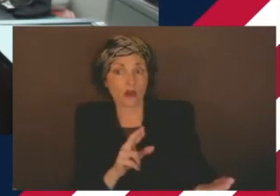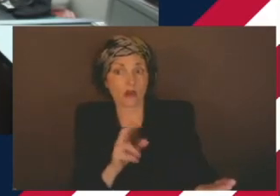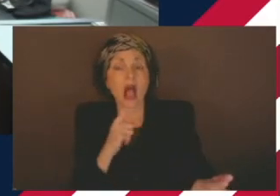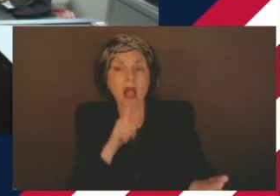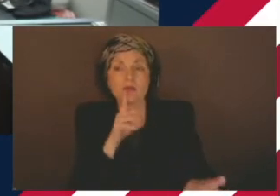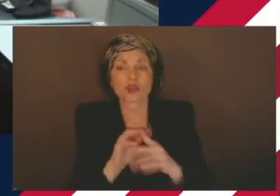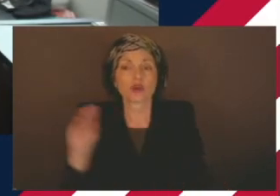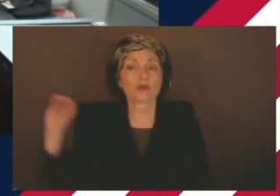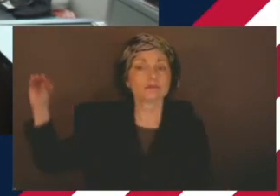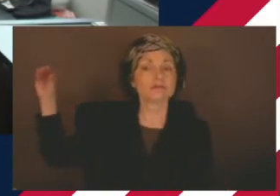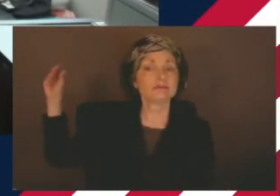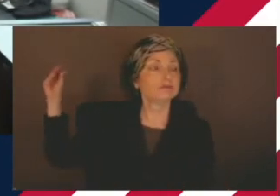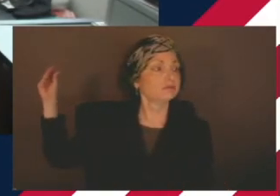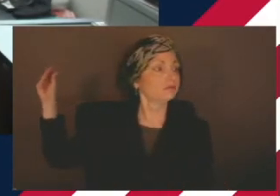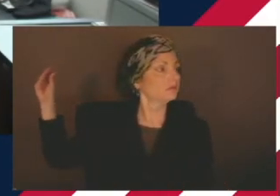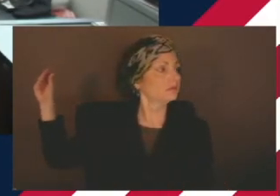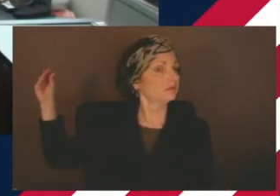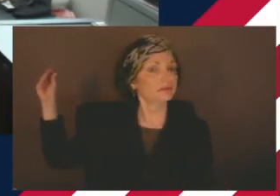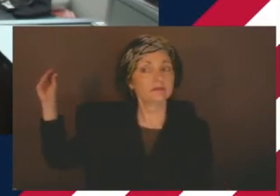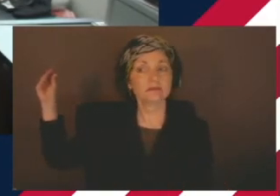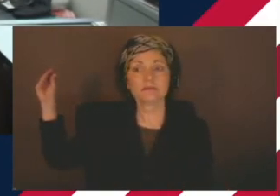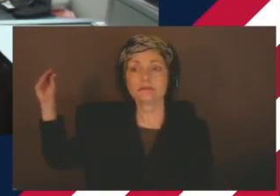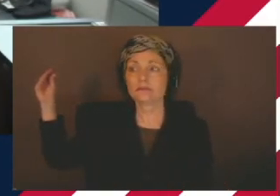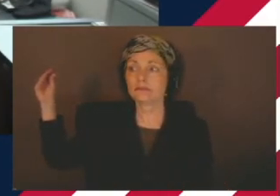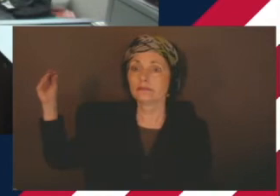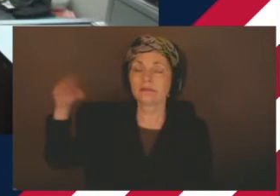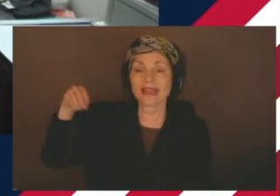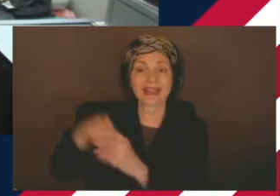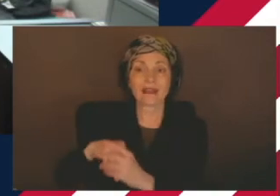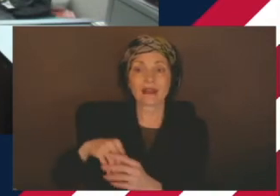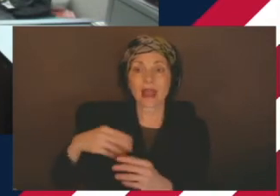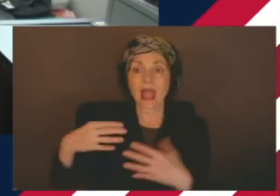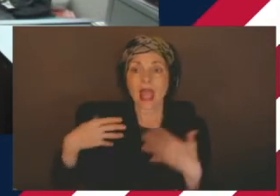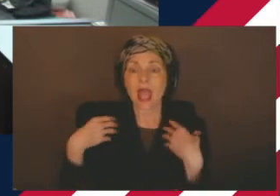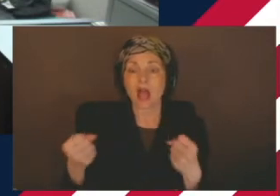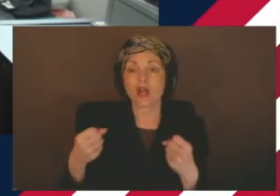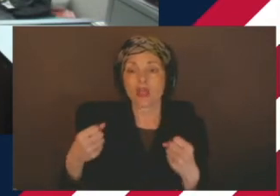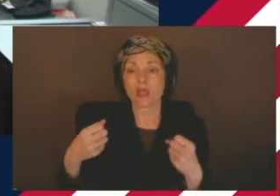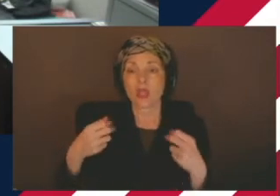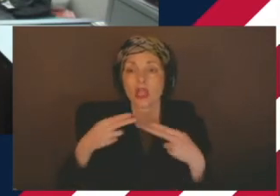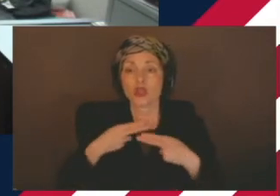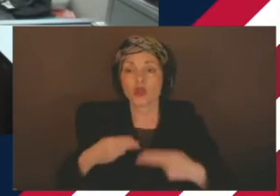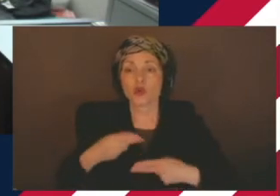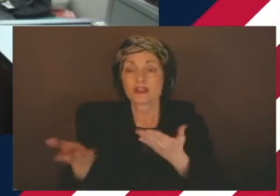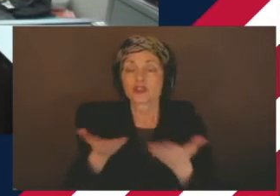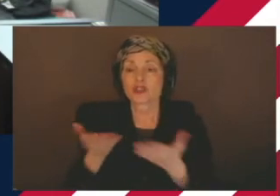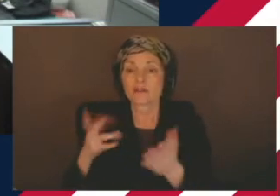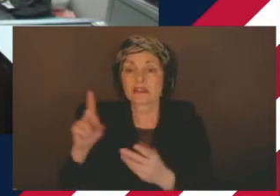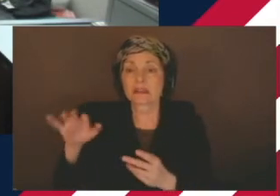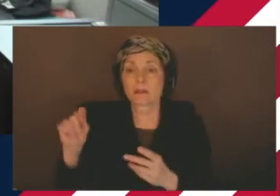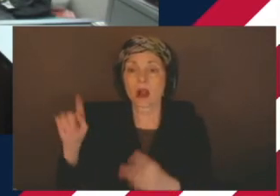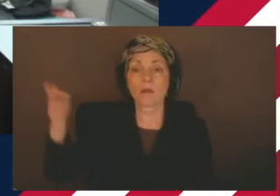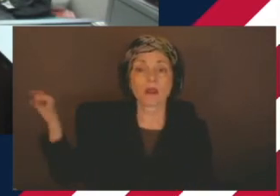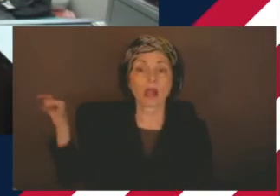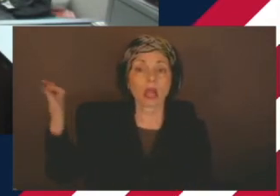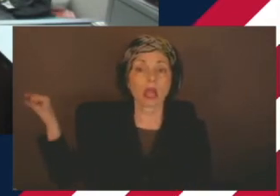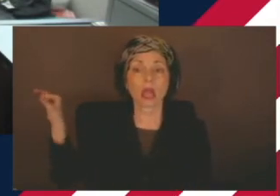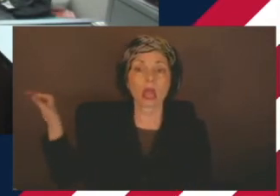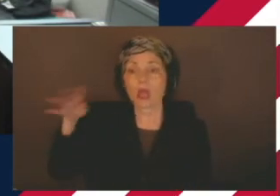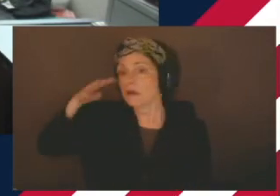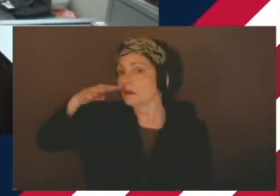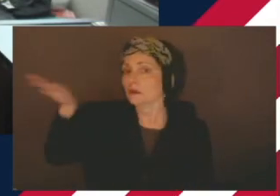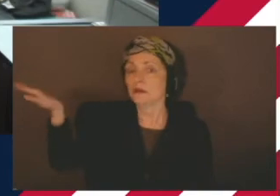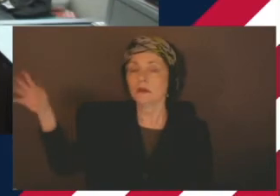bookshelf in Health and Human Services, just collecting dust, because we are doing very little that was recommended to the federal government in